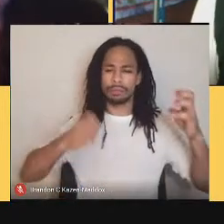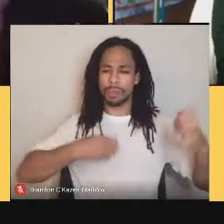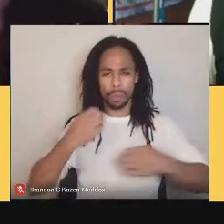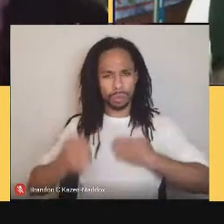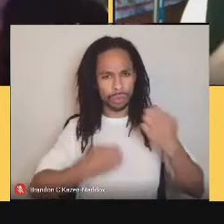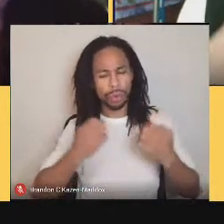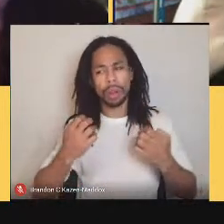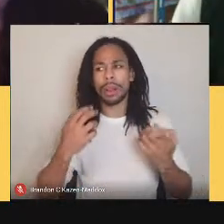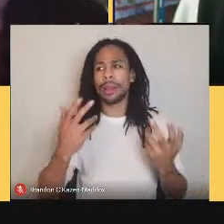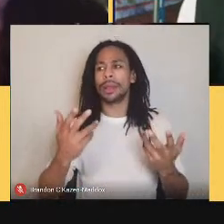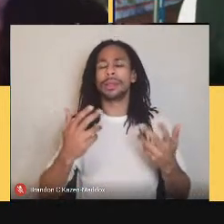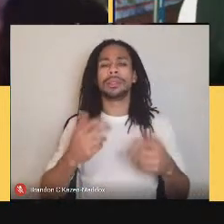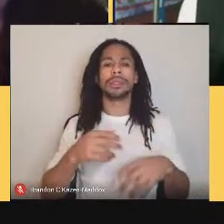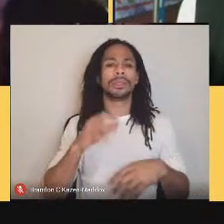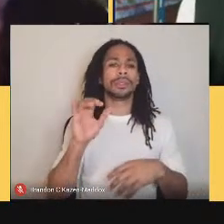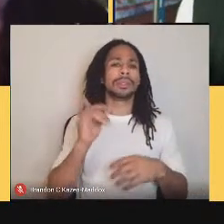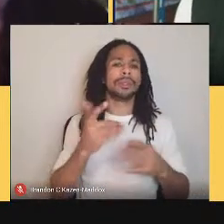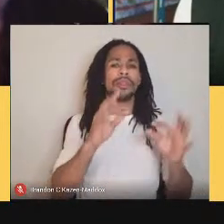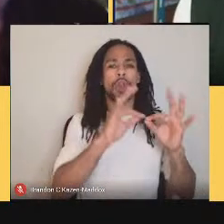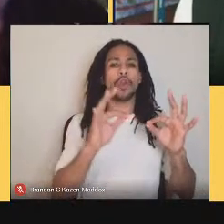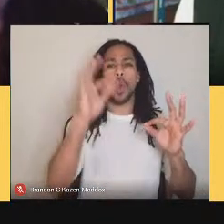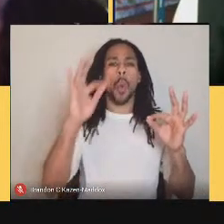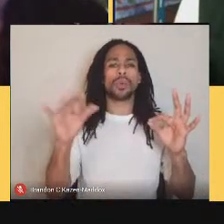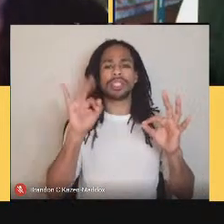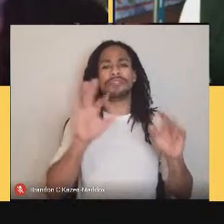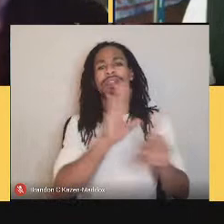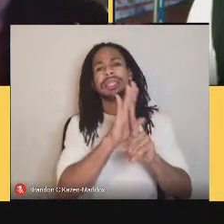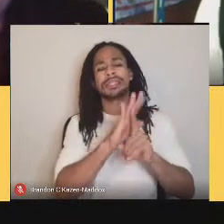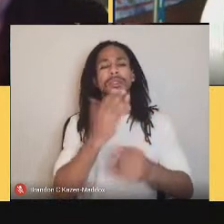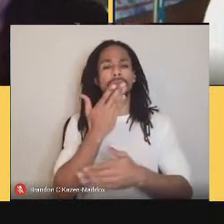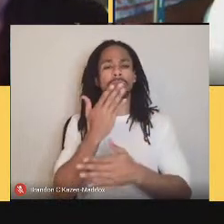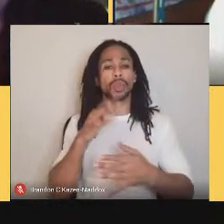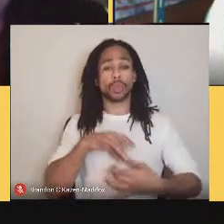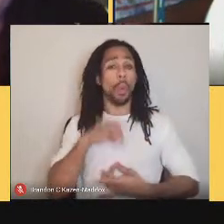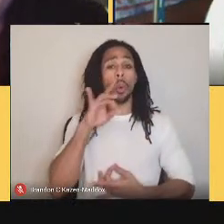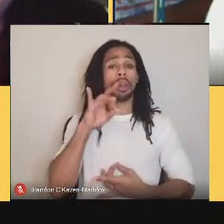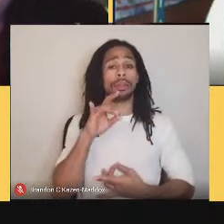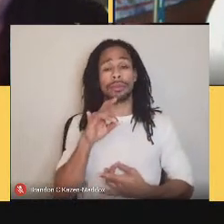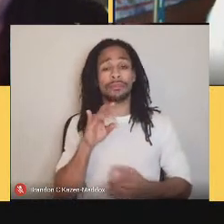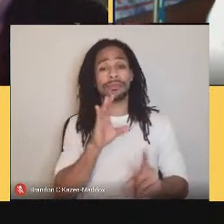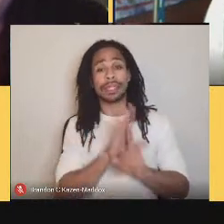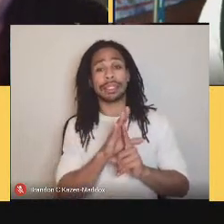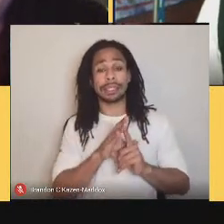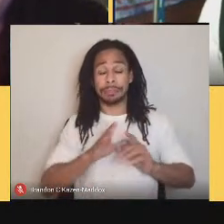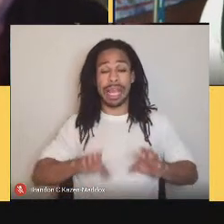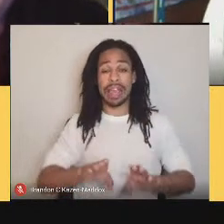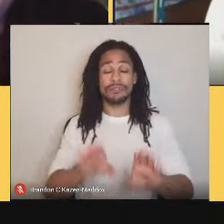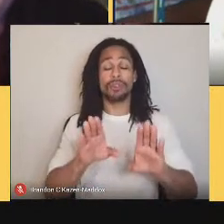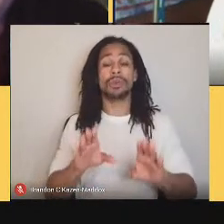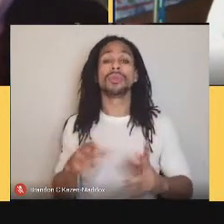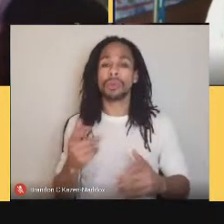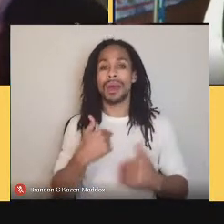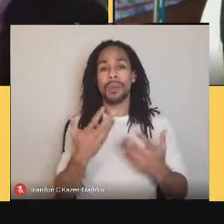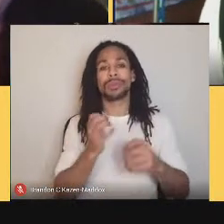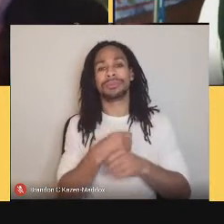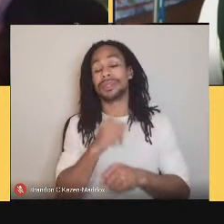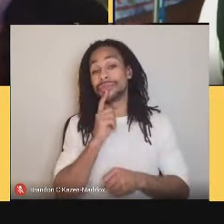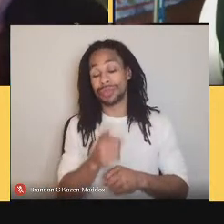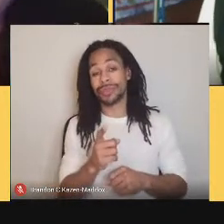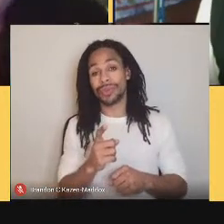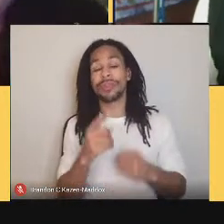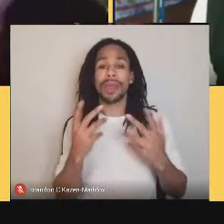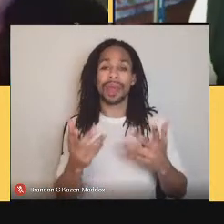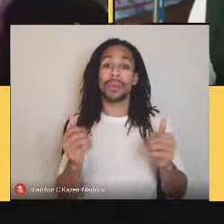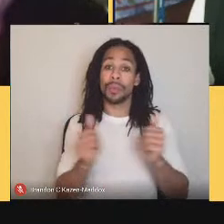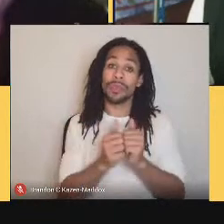mean, it's kind of the notes of his soul, you know, of his demeanor. And I wanted to make sure that there wasn't,